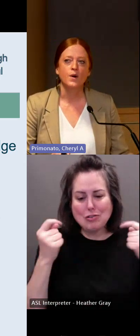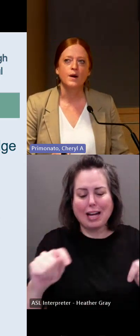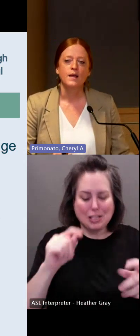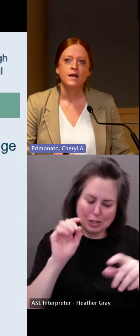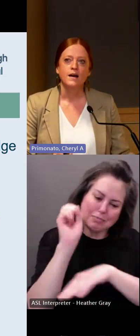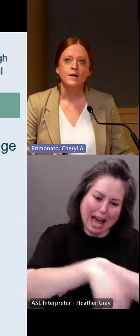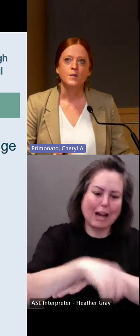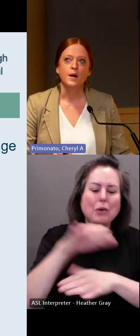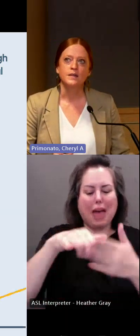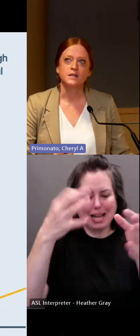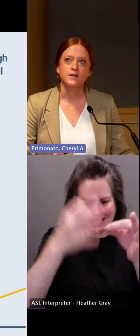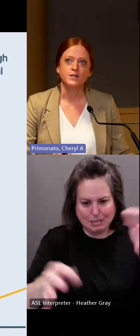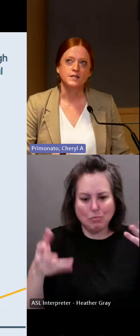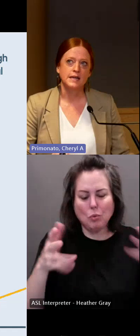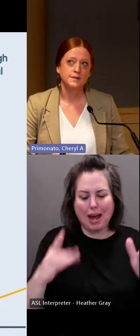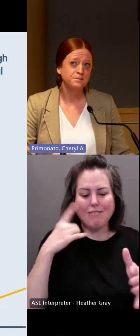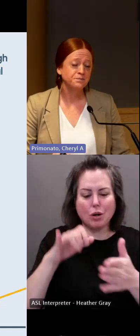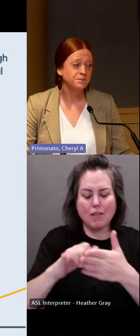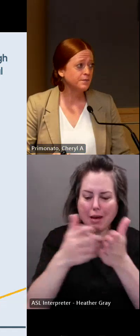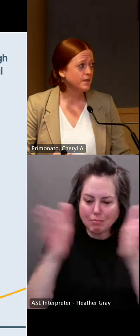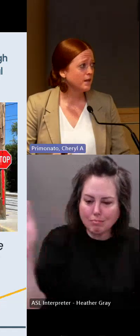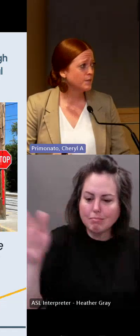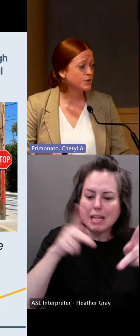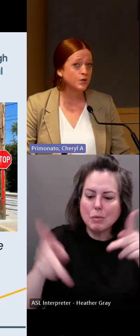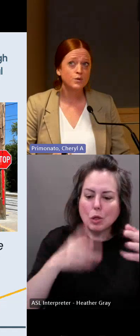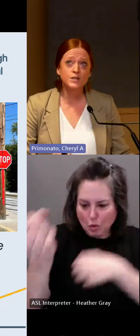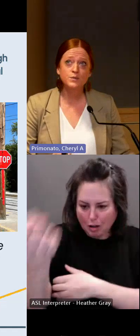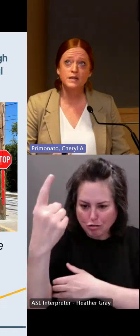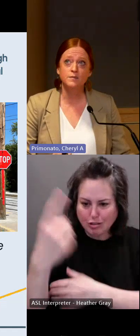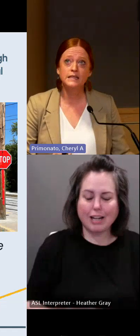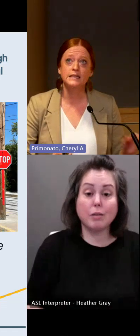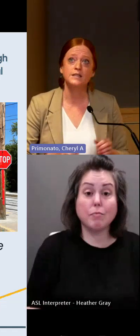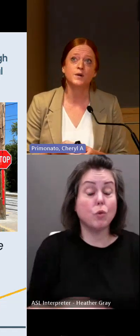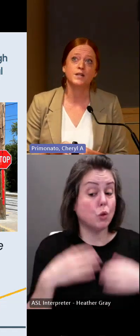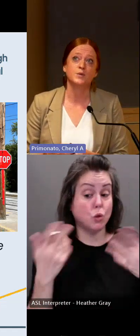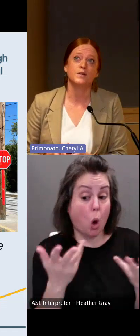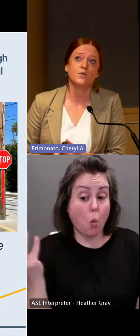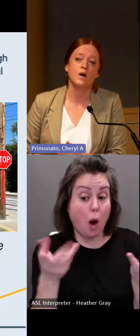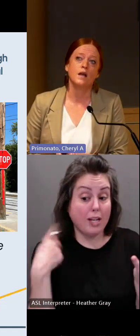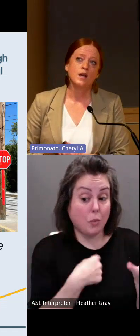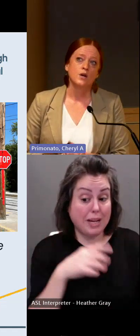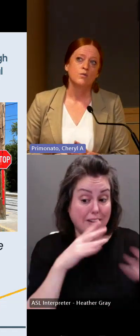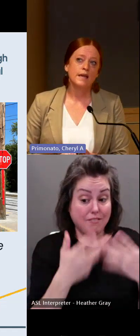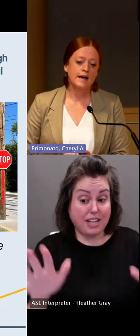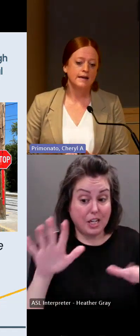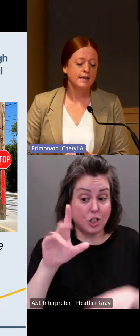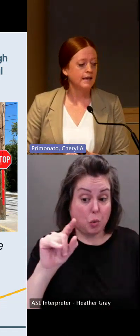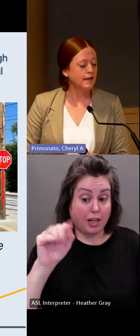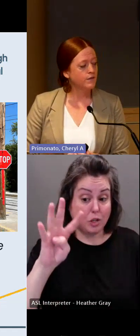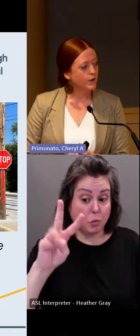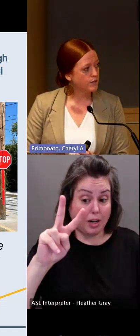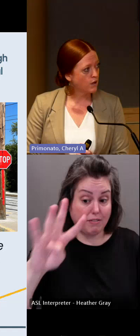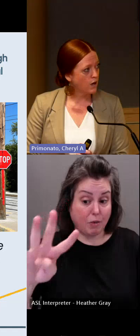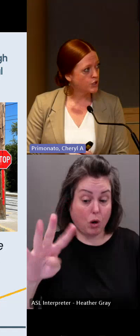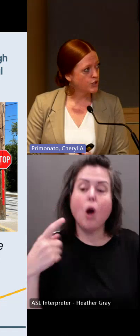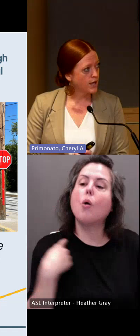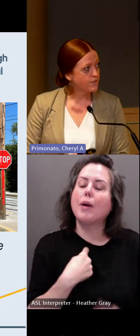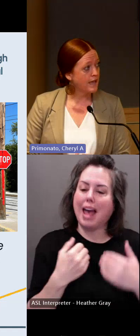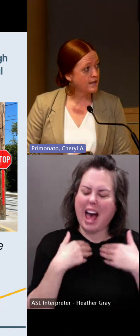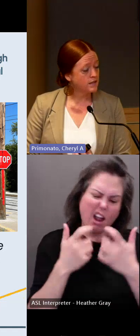way for the public to understand. So what did we complete in 2024? We had a